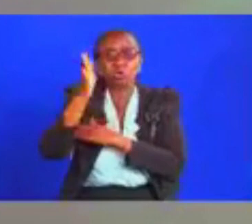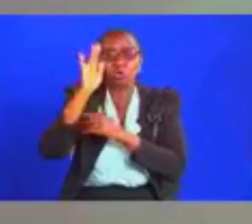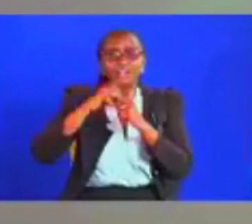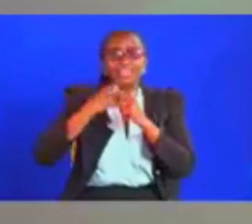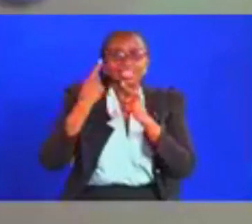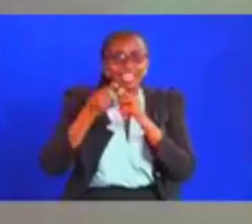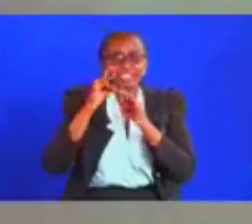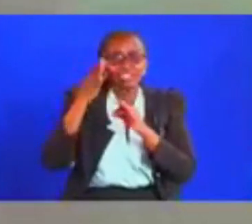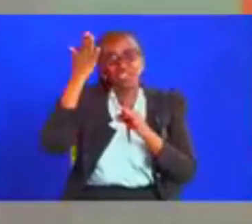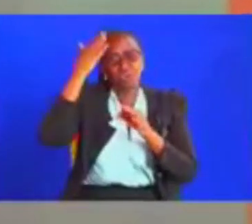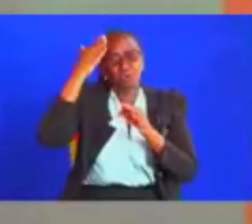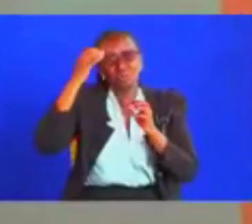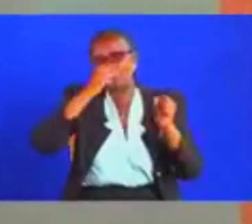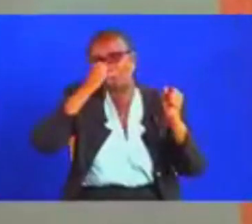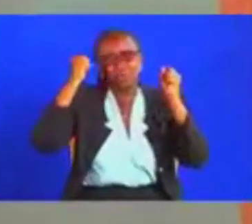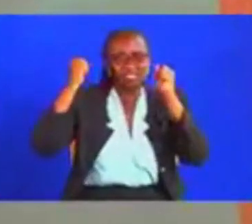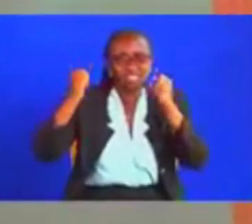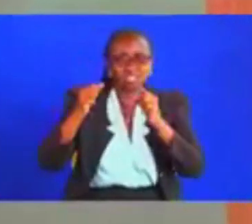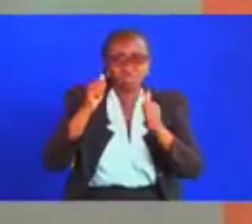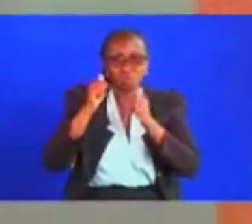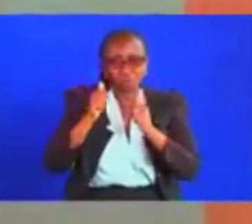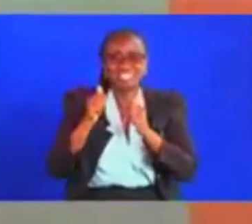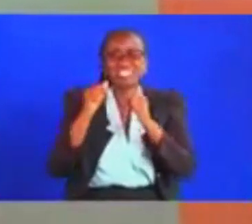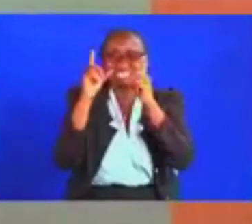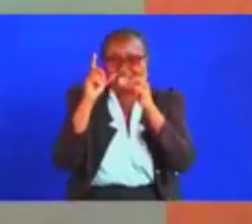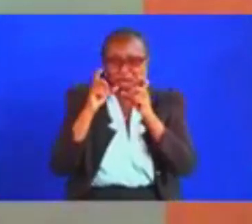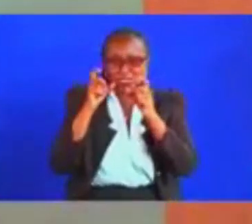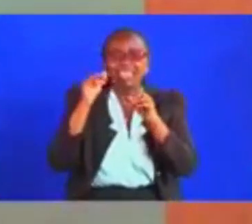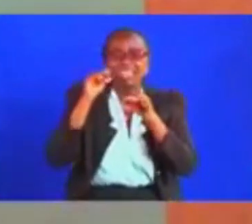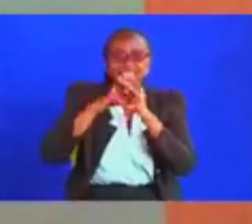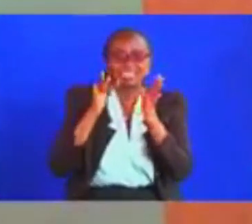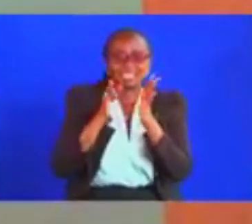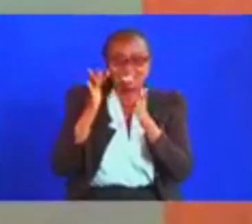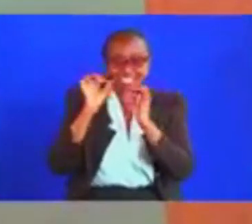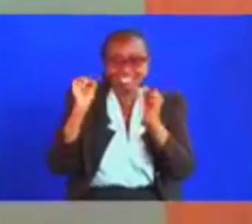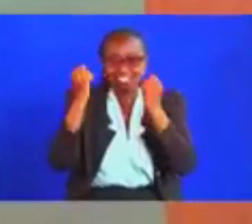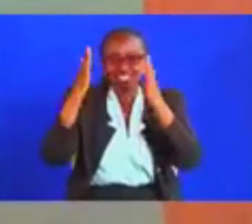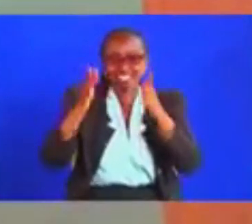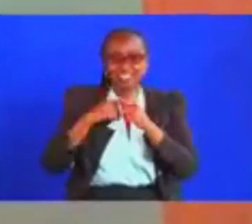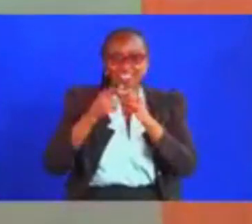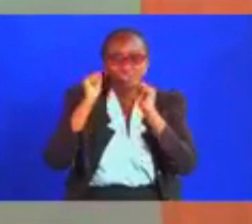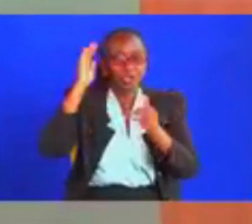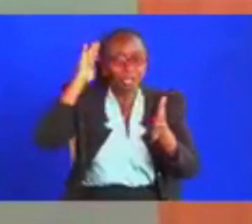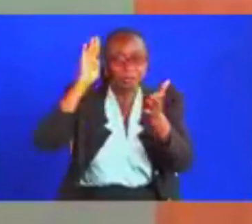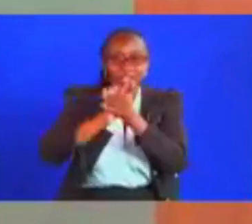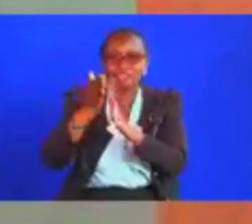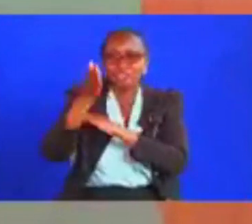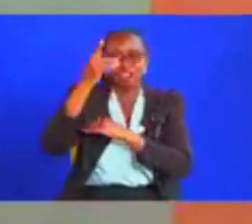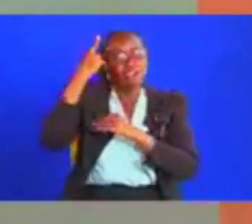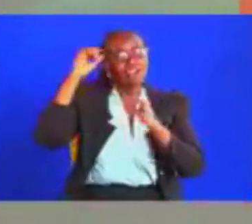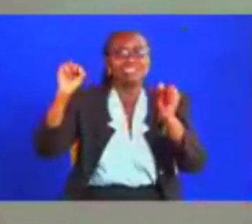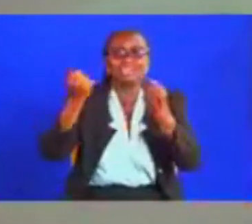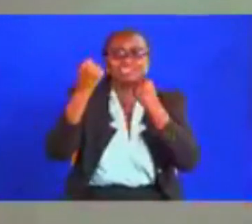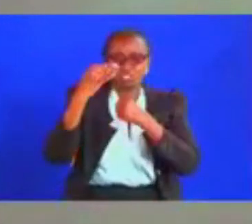you know the potential that is captured in Jesus the Savior, you can believe God for the salvation of nations.